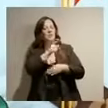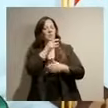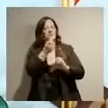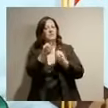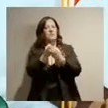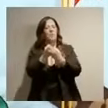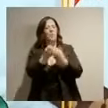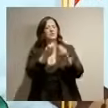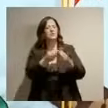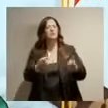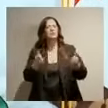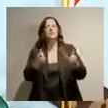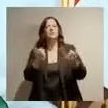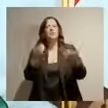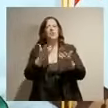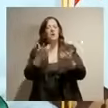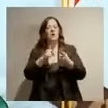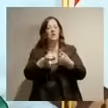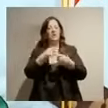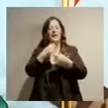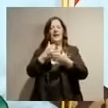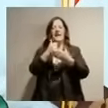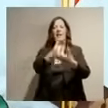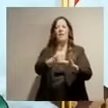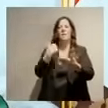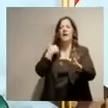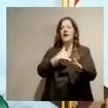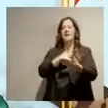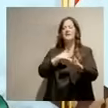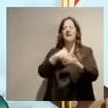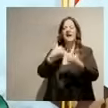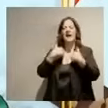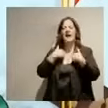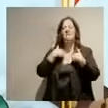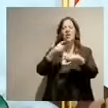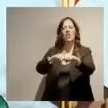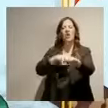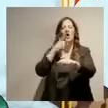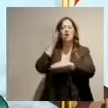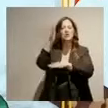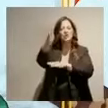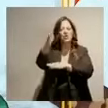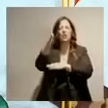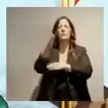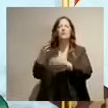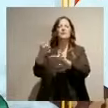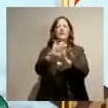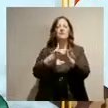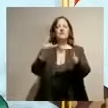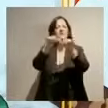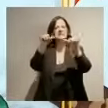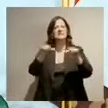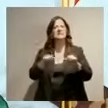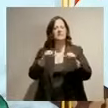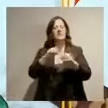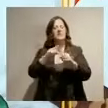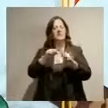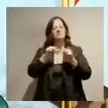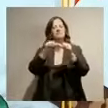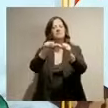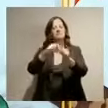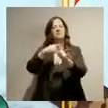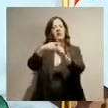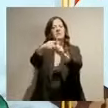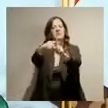support in order to get to a more stable, long-term, you know, revenue system in California? So on a probably